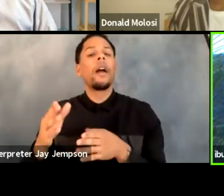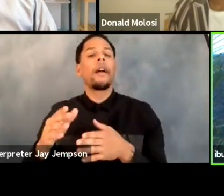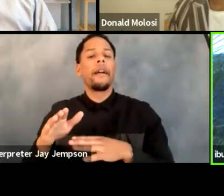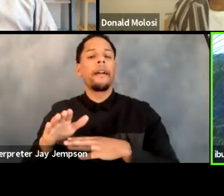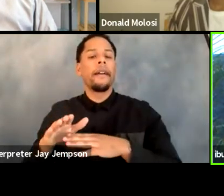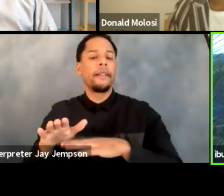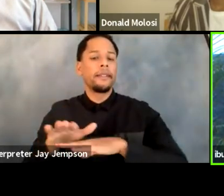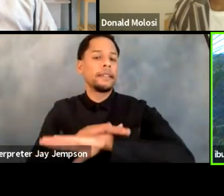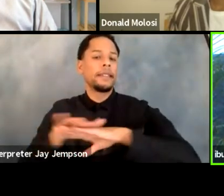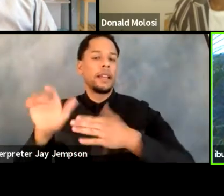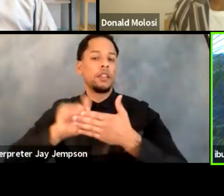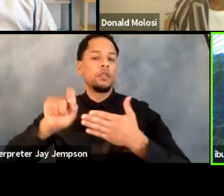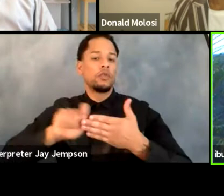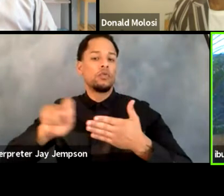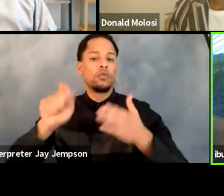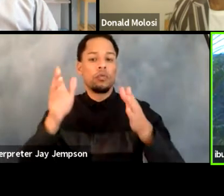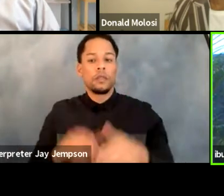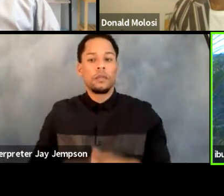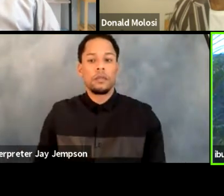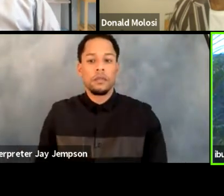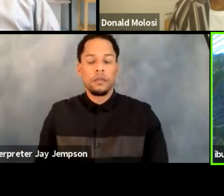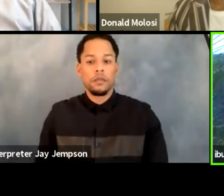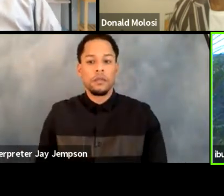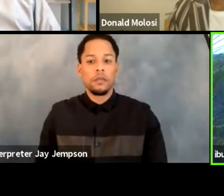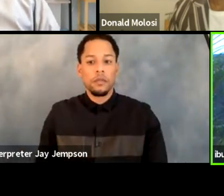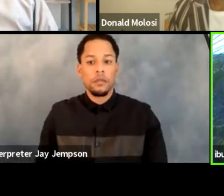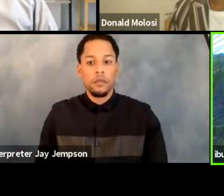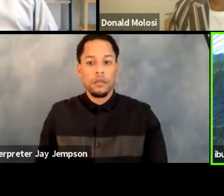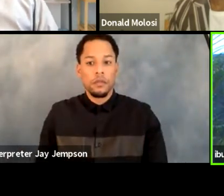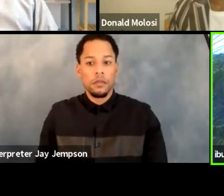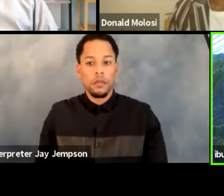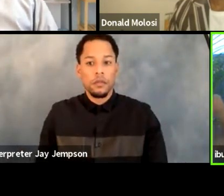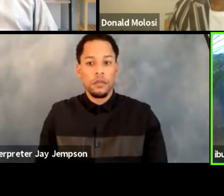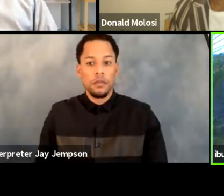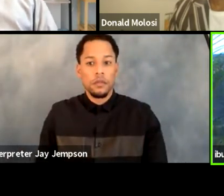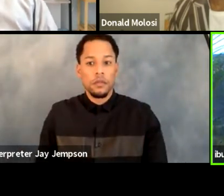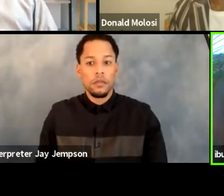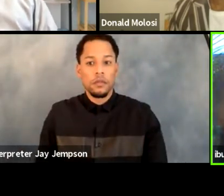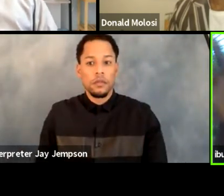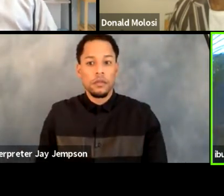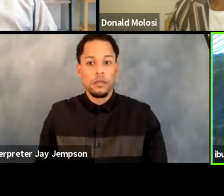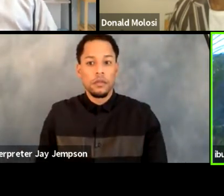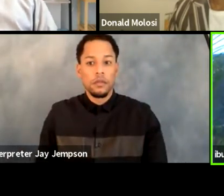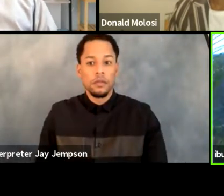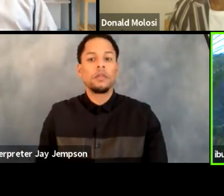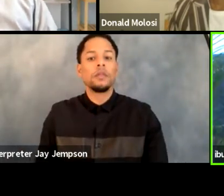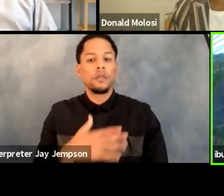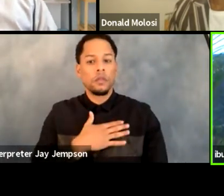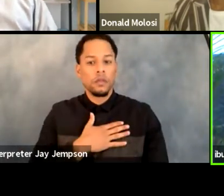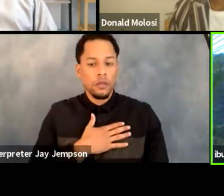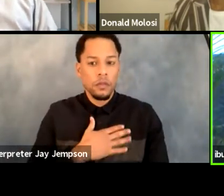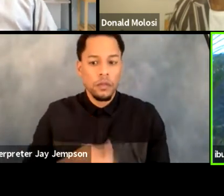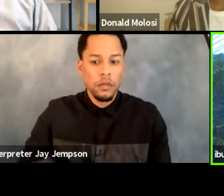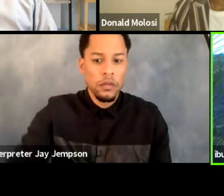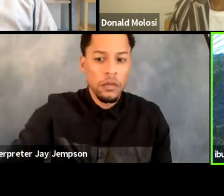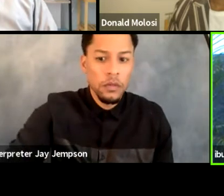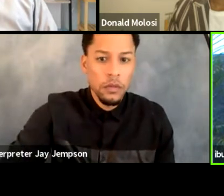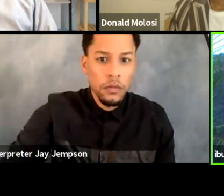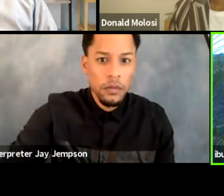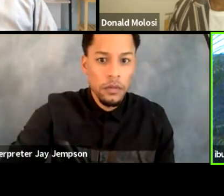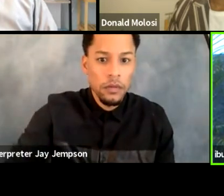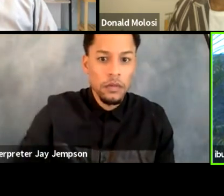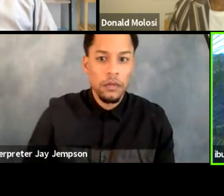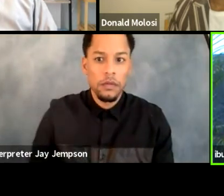My connection to dramaturgy, you know, is on different levels, on directing, stage management, producing, and playwriting.